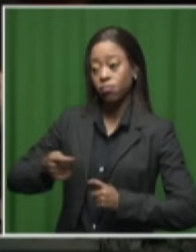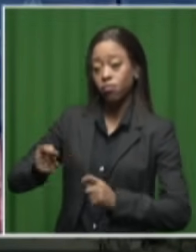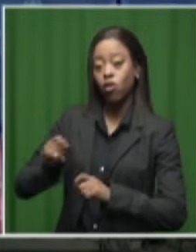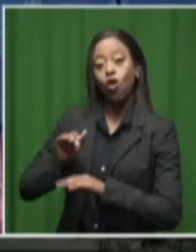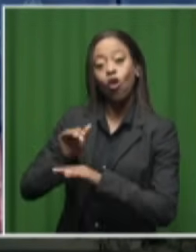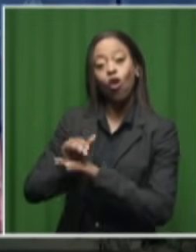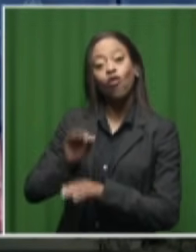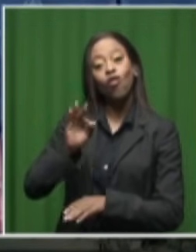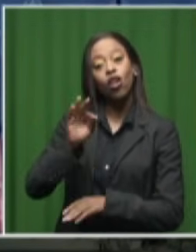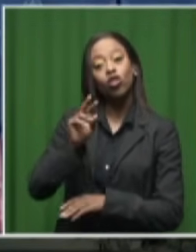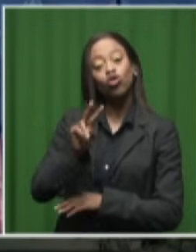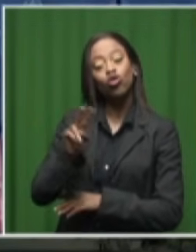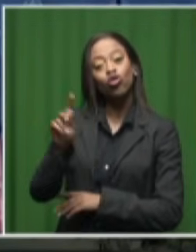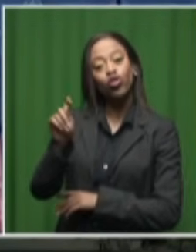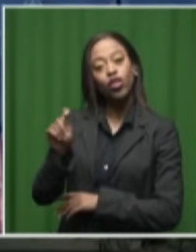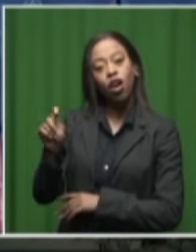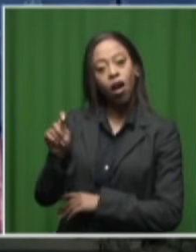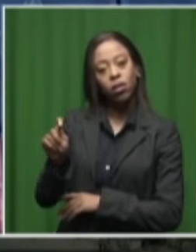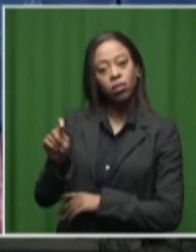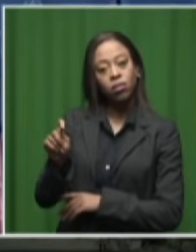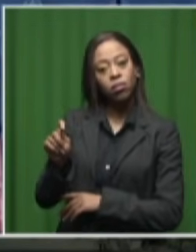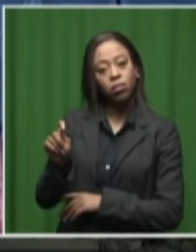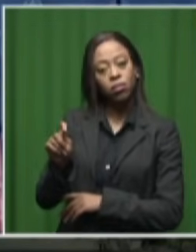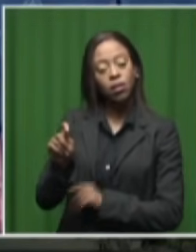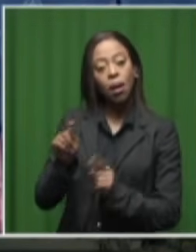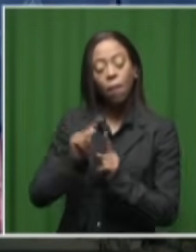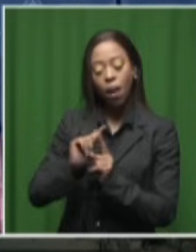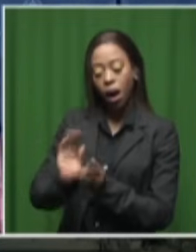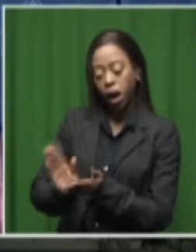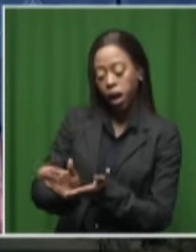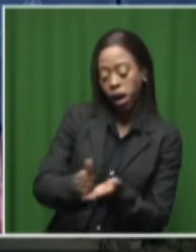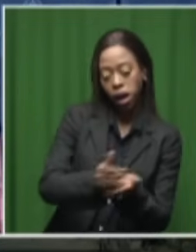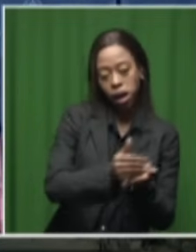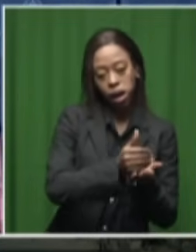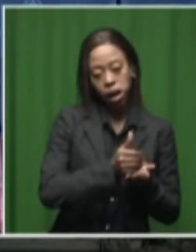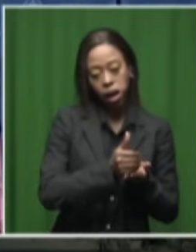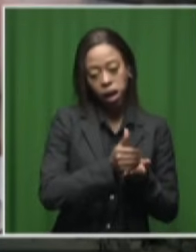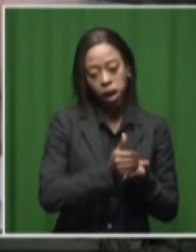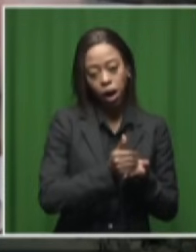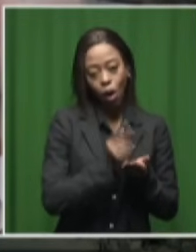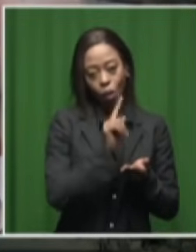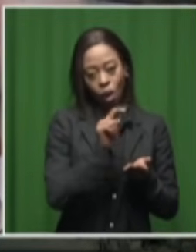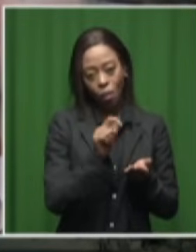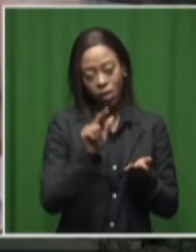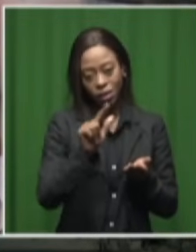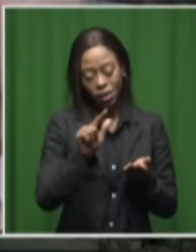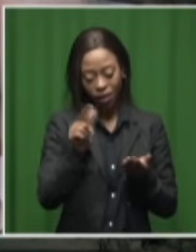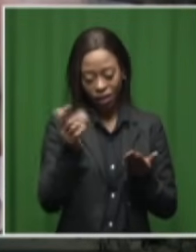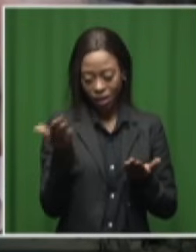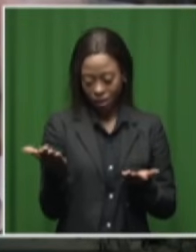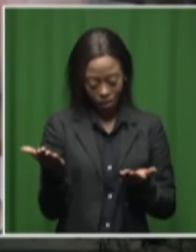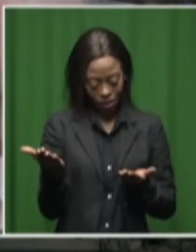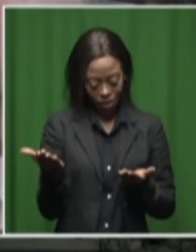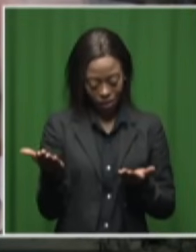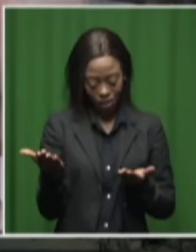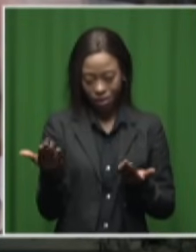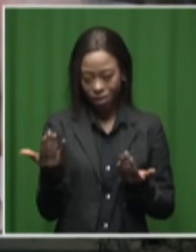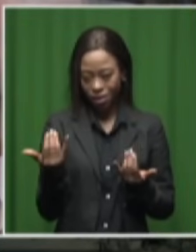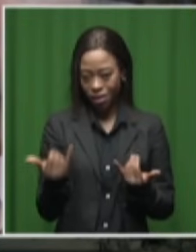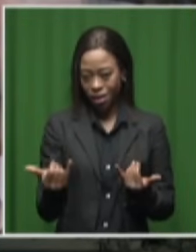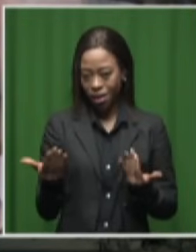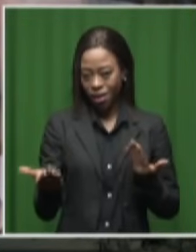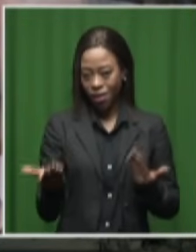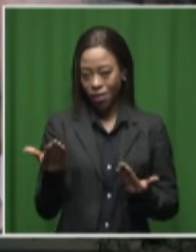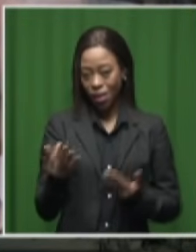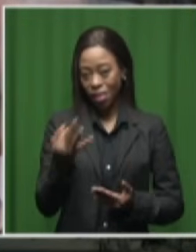2 trillion, but our revenue is going to be about 1.7 trillion. So there's already a gap of 300